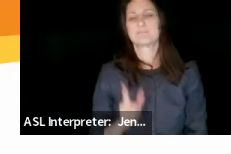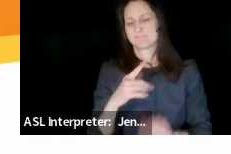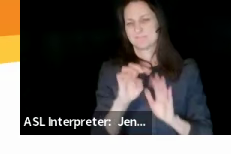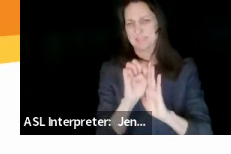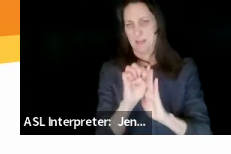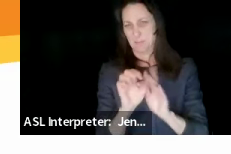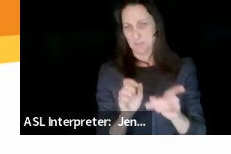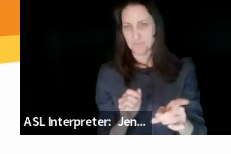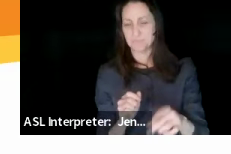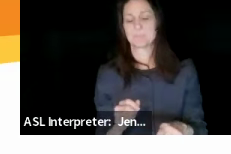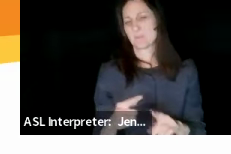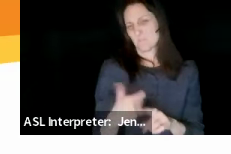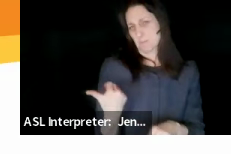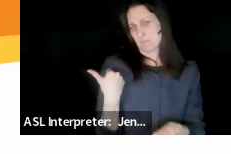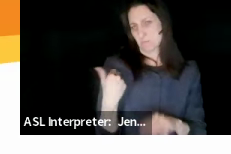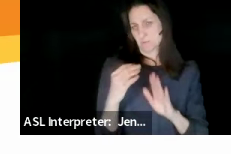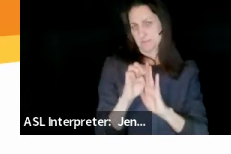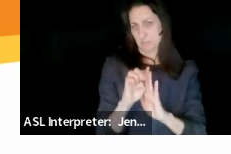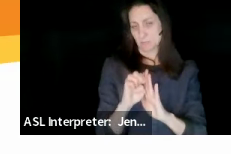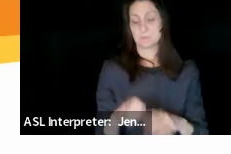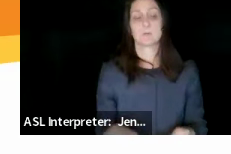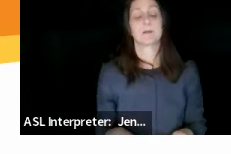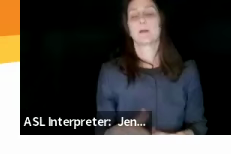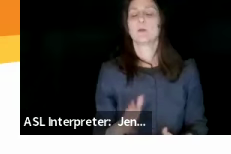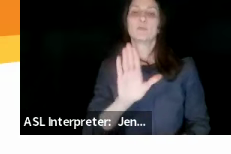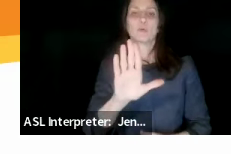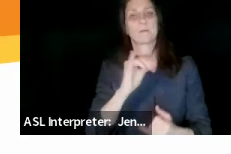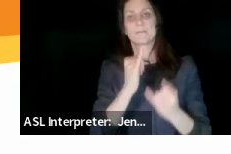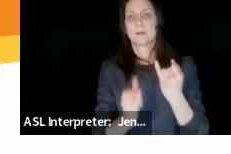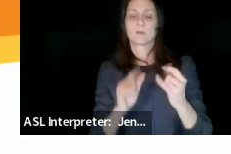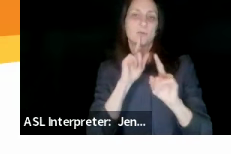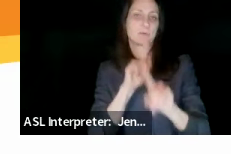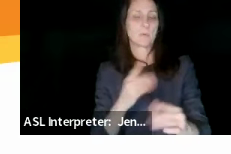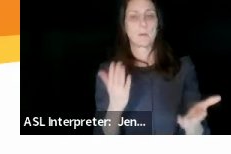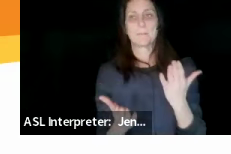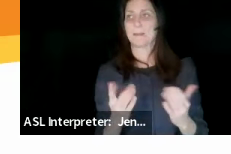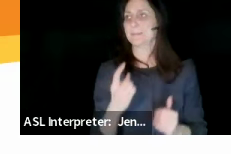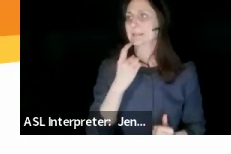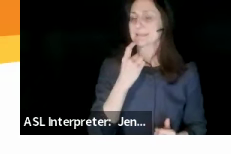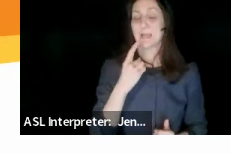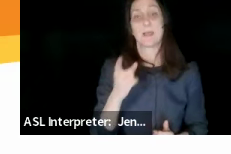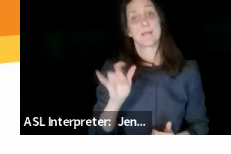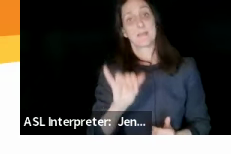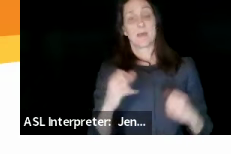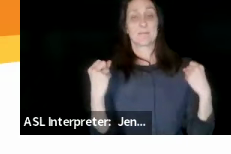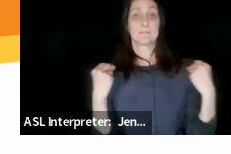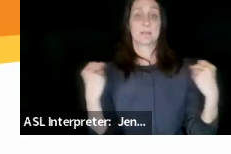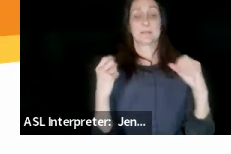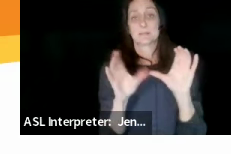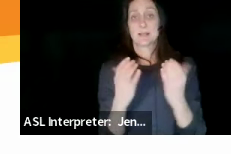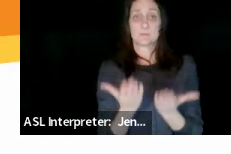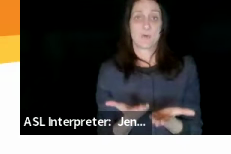talking about before, the final report can say that the fitness class was offered to 20 people with paralysis, and of these